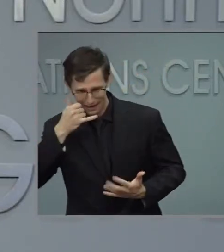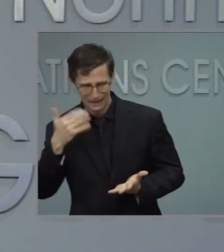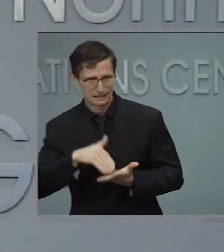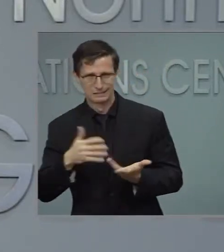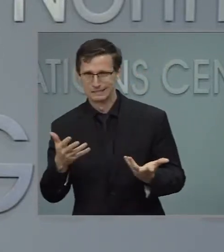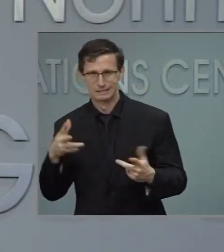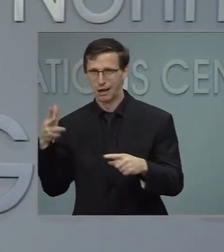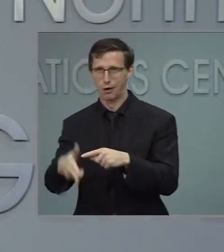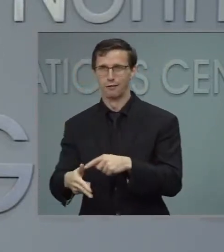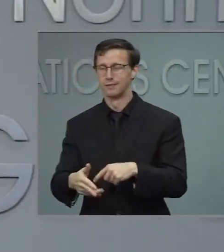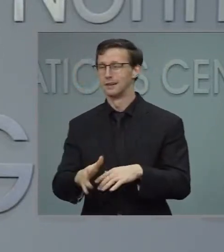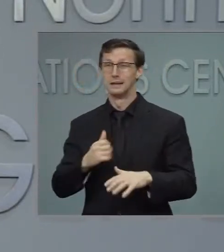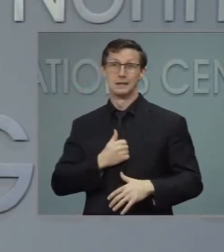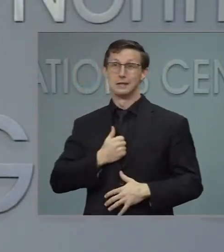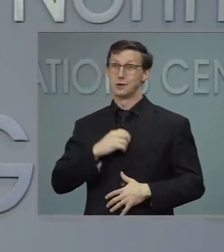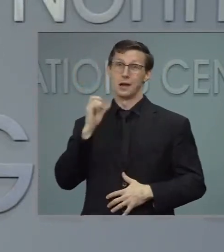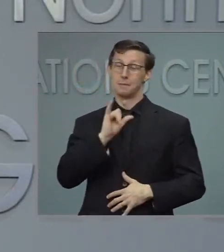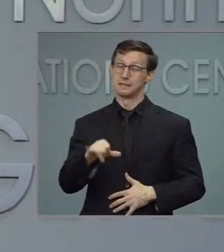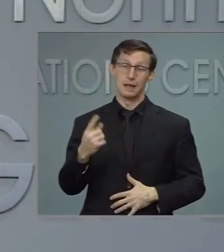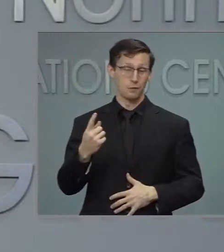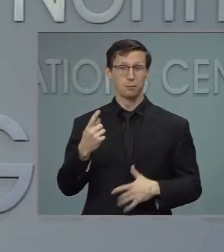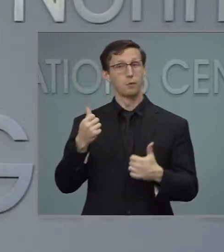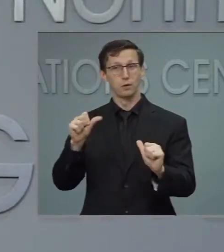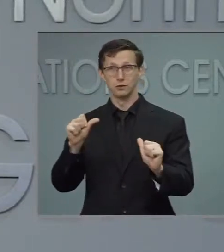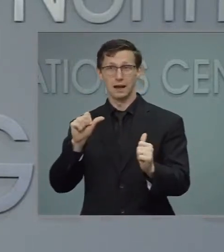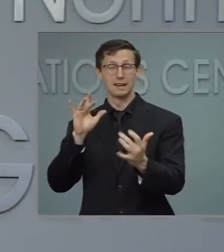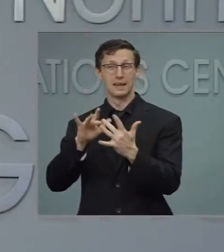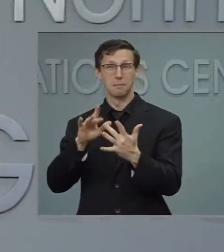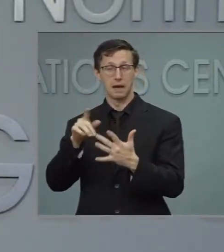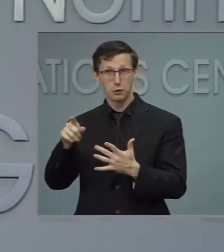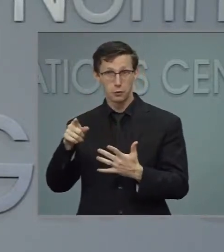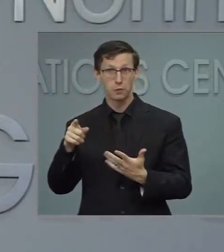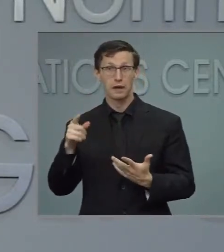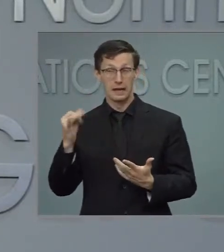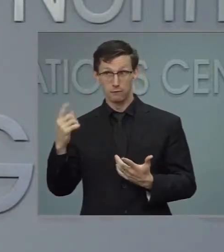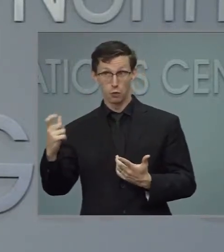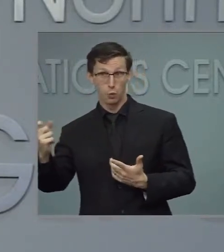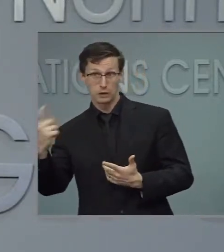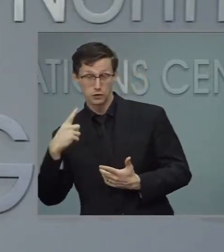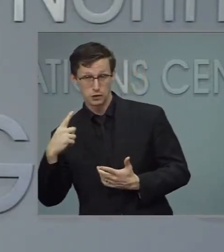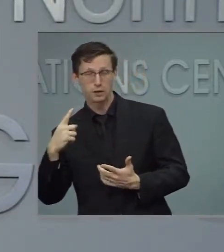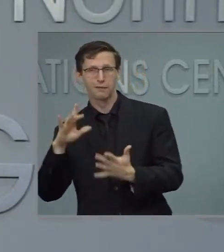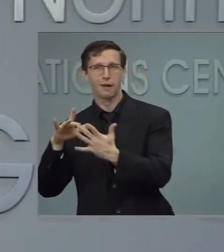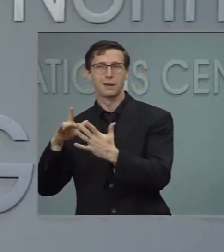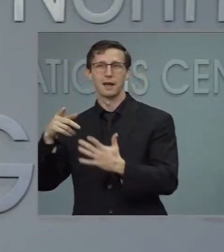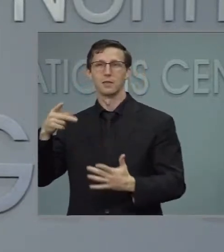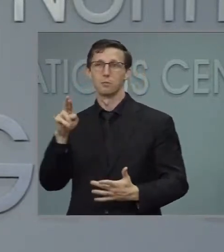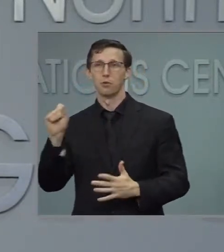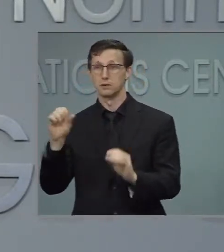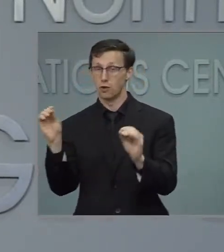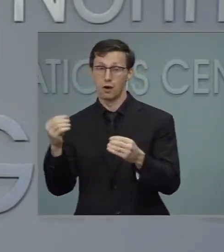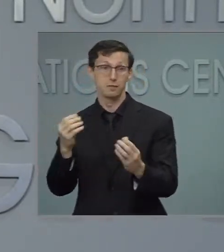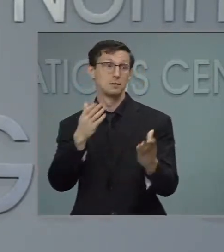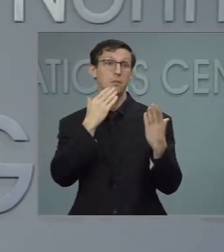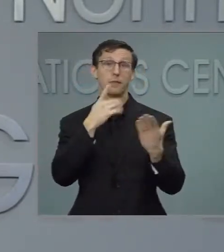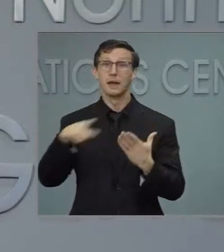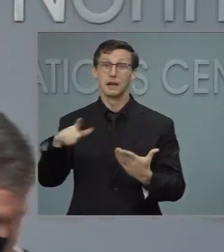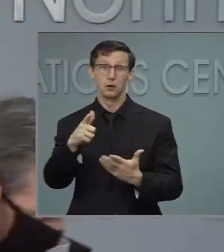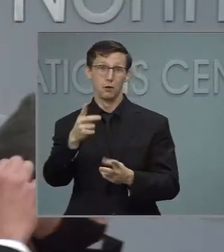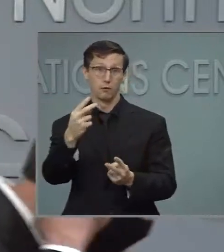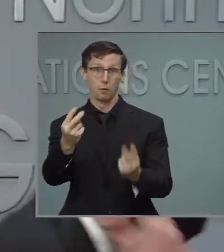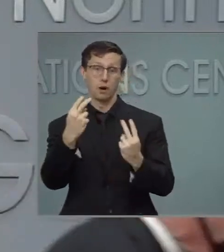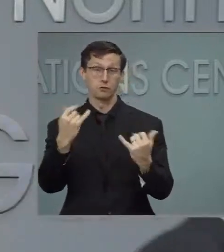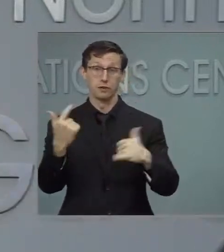All right. Sorry I missed that. We'll try to get back with you through the press office. Thank you all for coming today. We appreciate it.